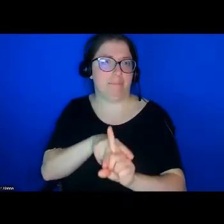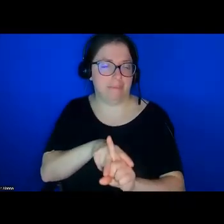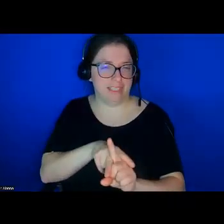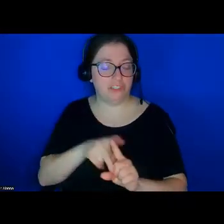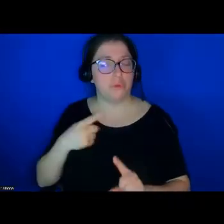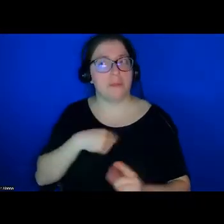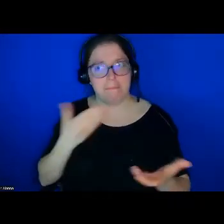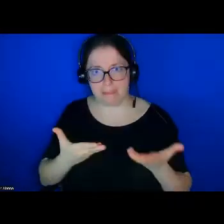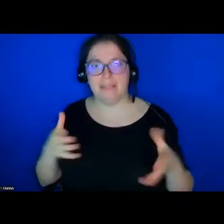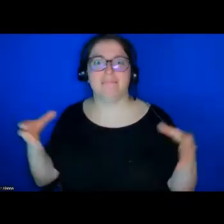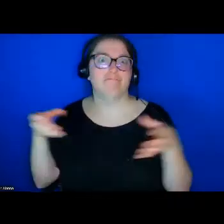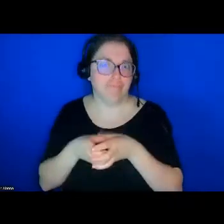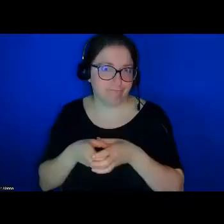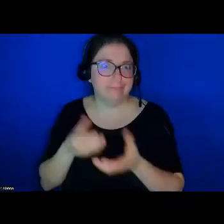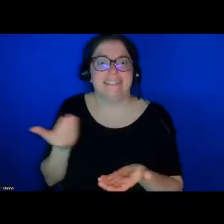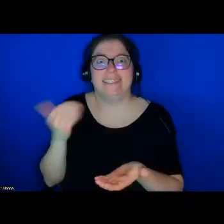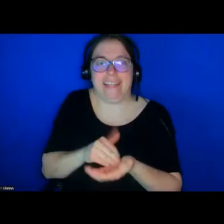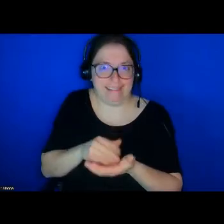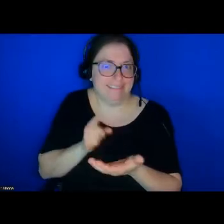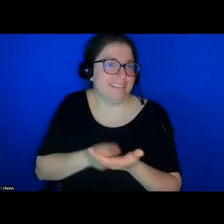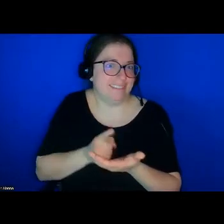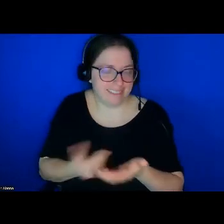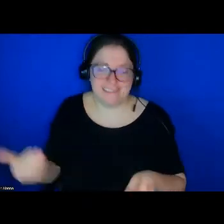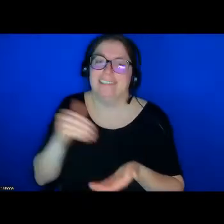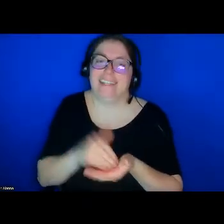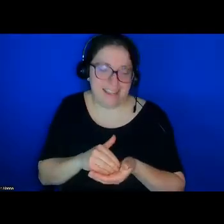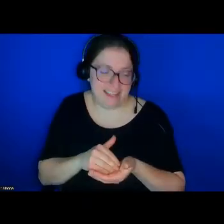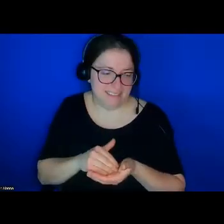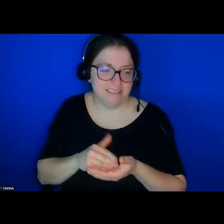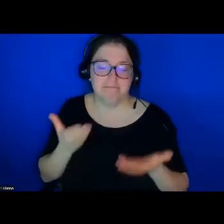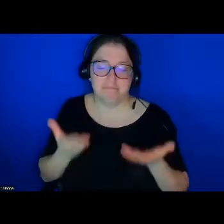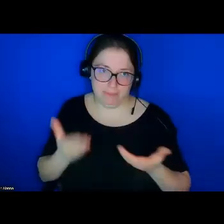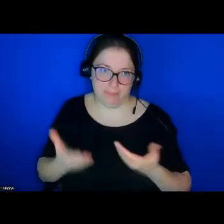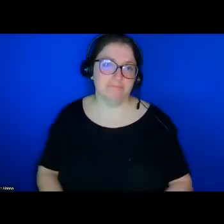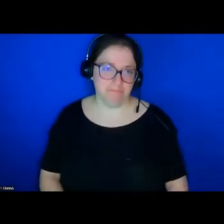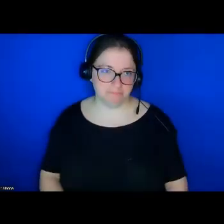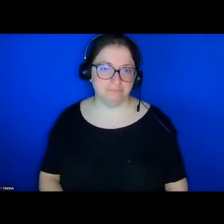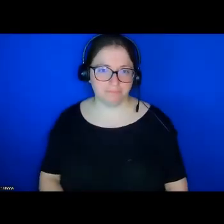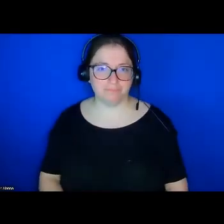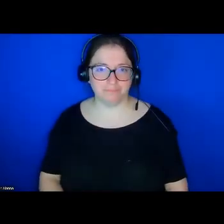talking with you about um you know implementation issues